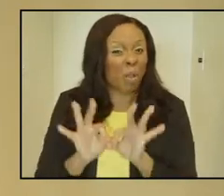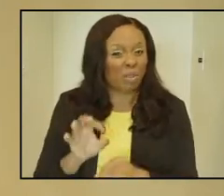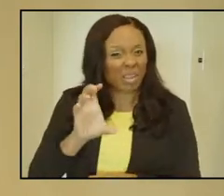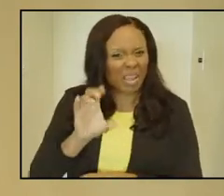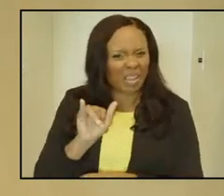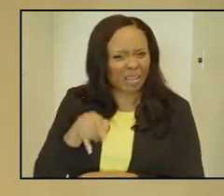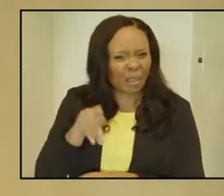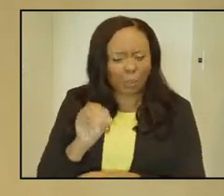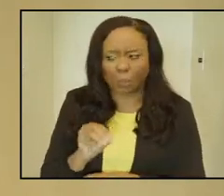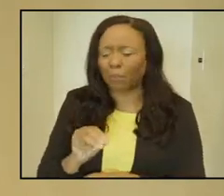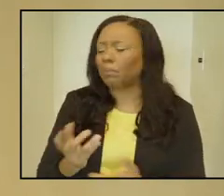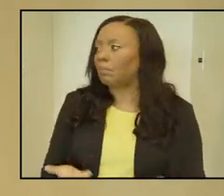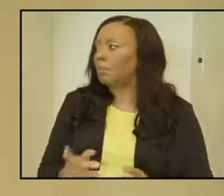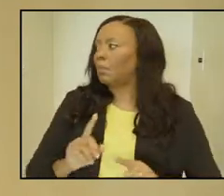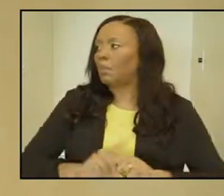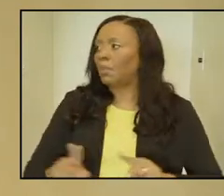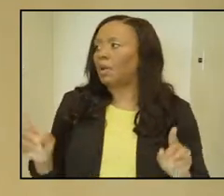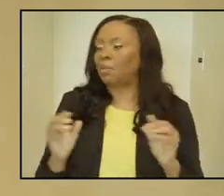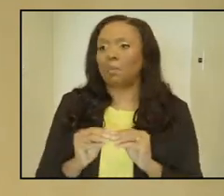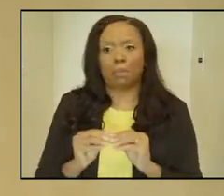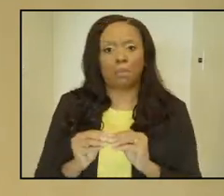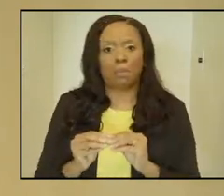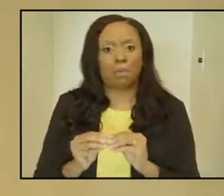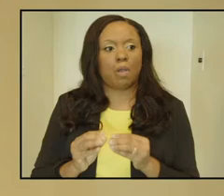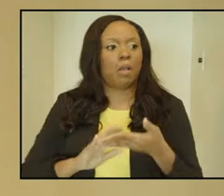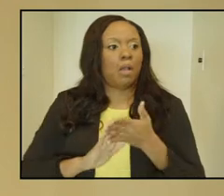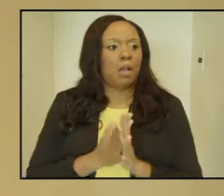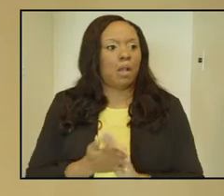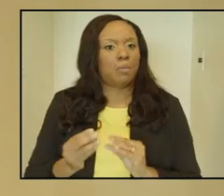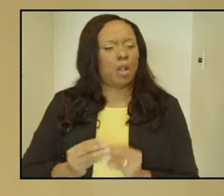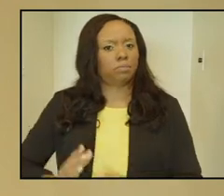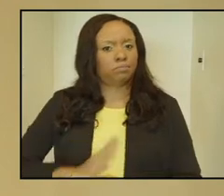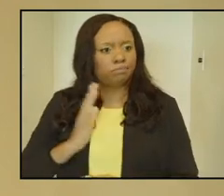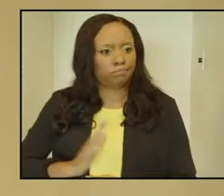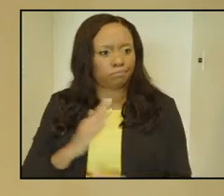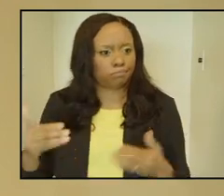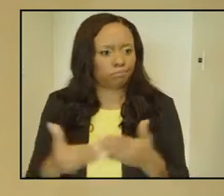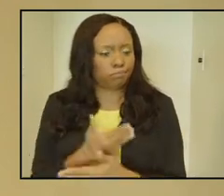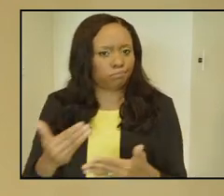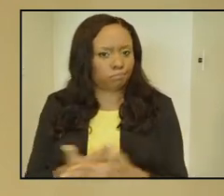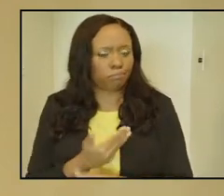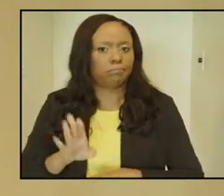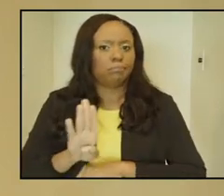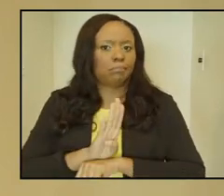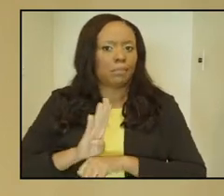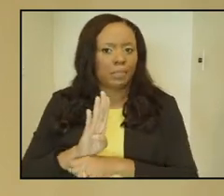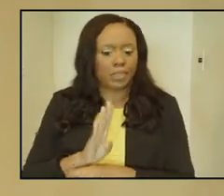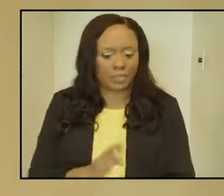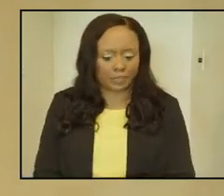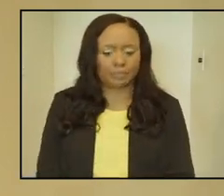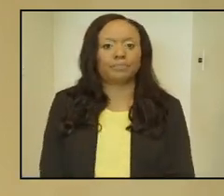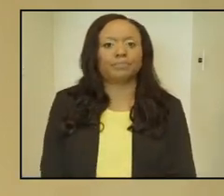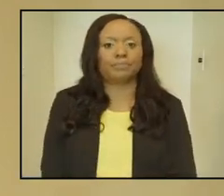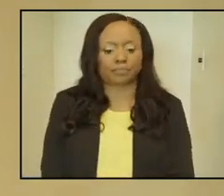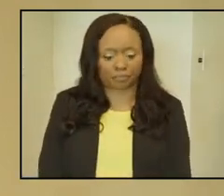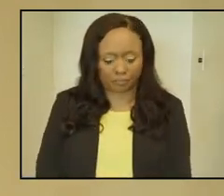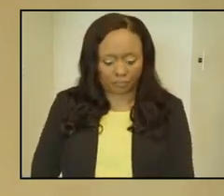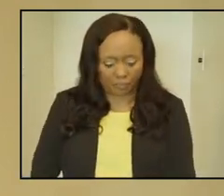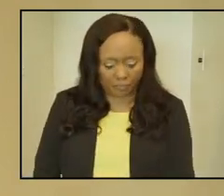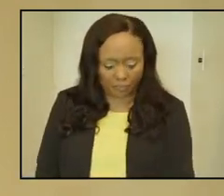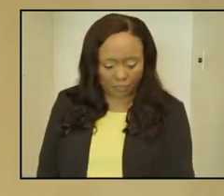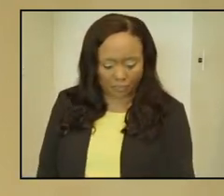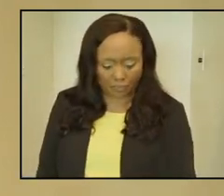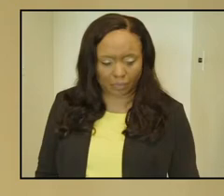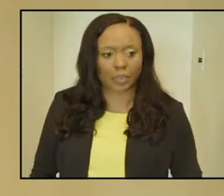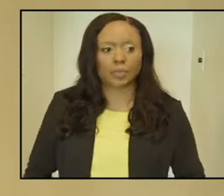but signals a greater thrust for the modernization of our country, Barbados. Thus, it is